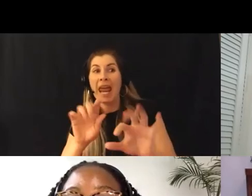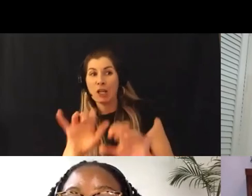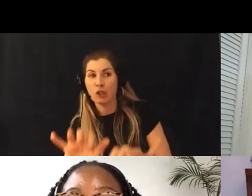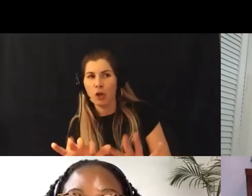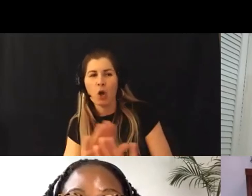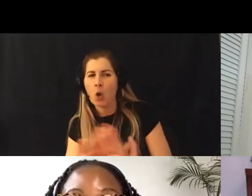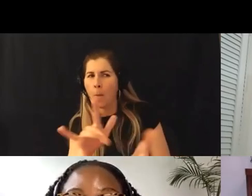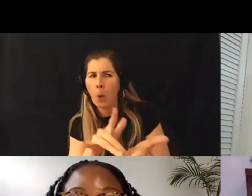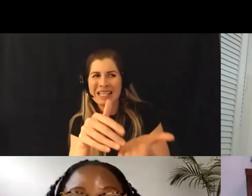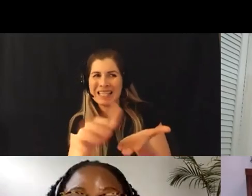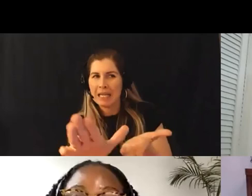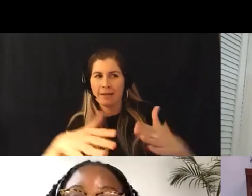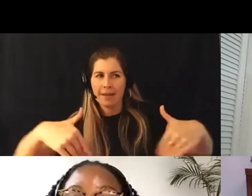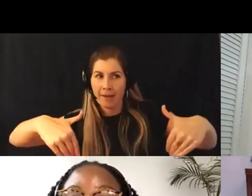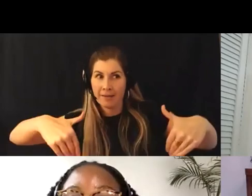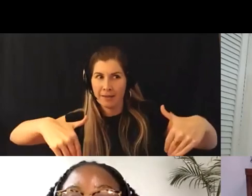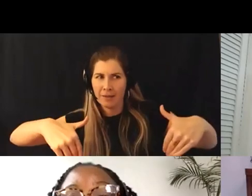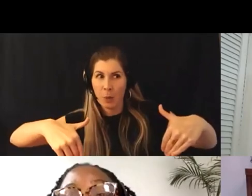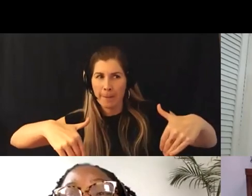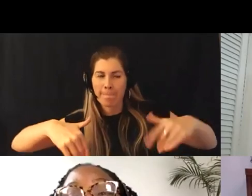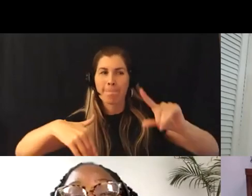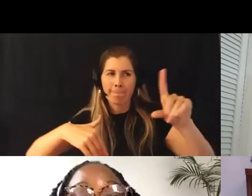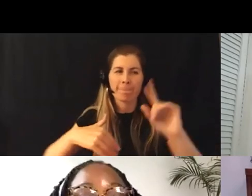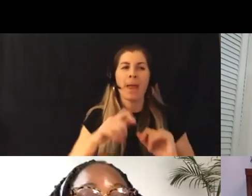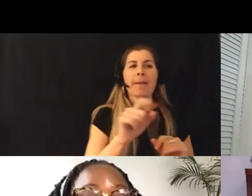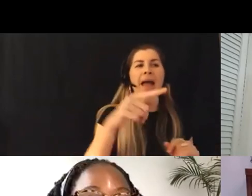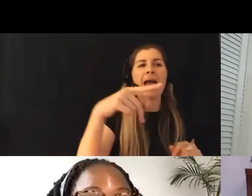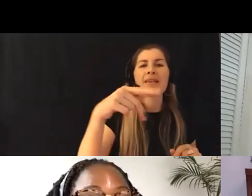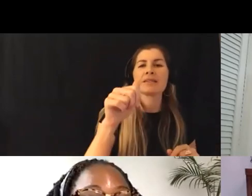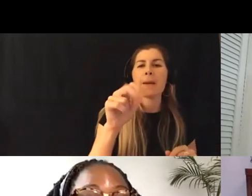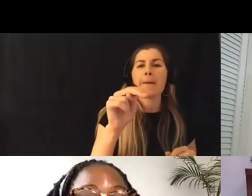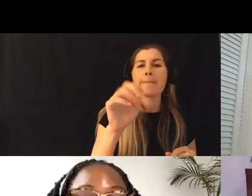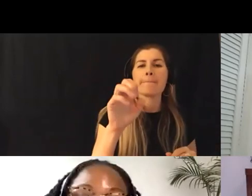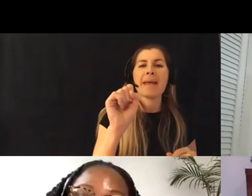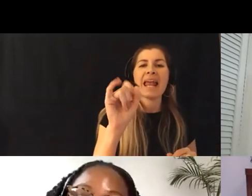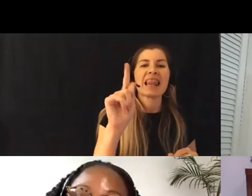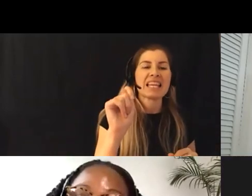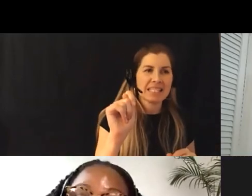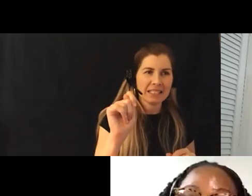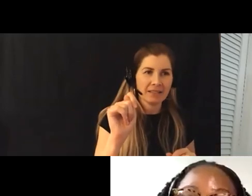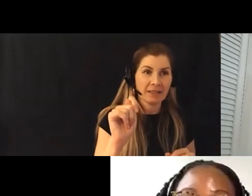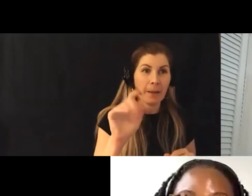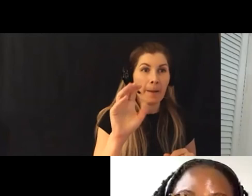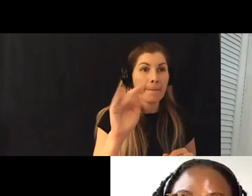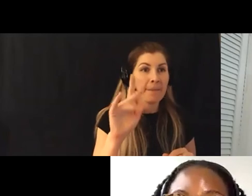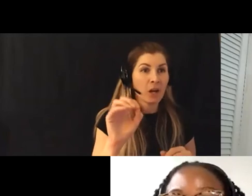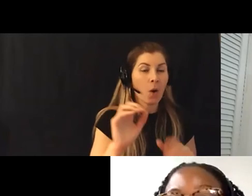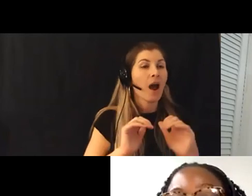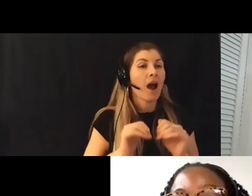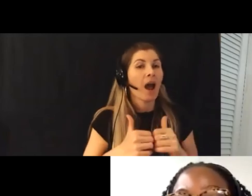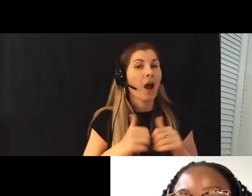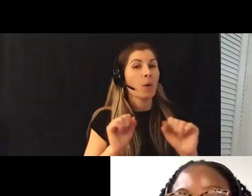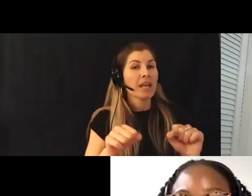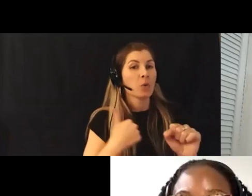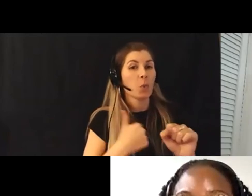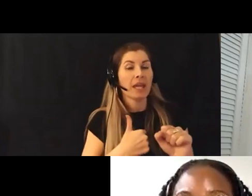going to switch this question over to our panelists. And first, Miko, how can we